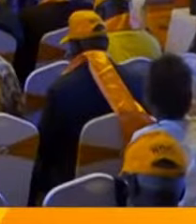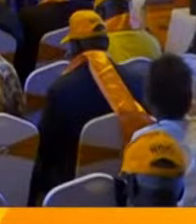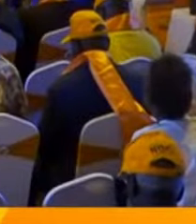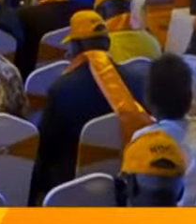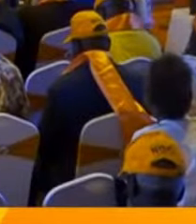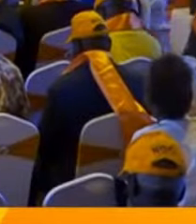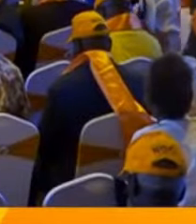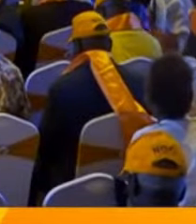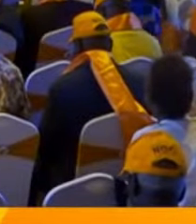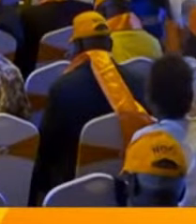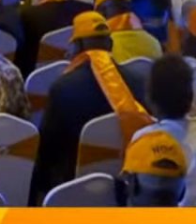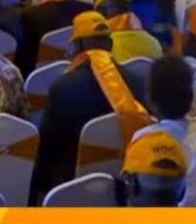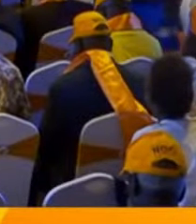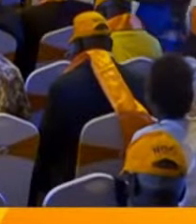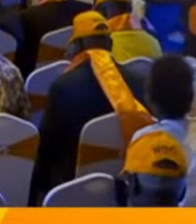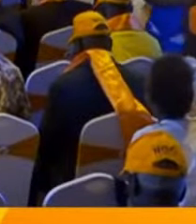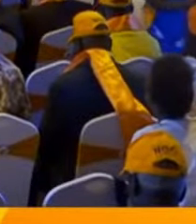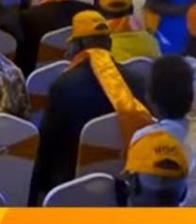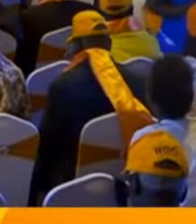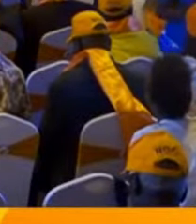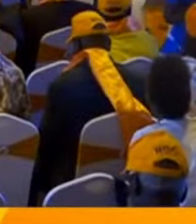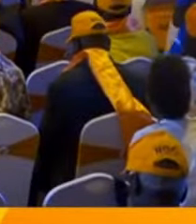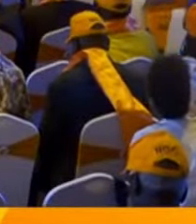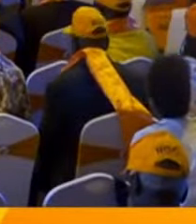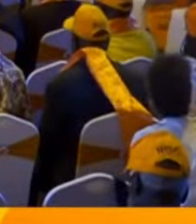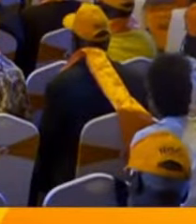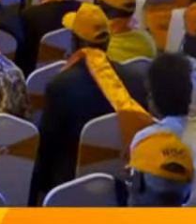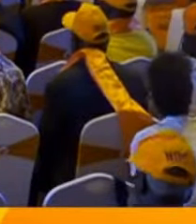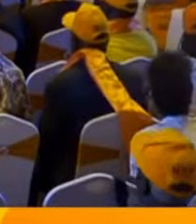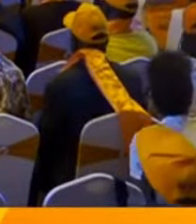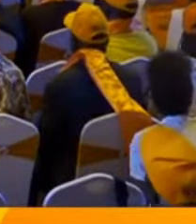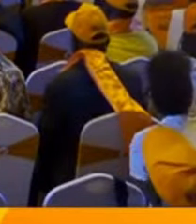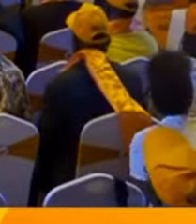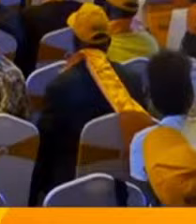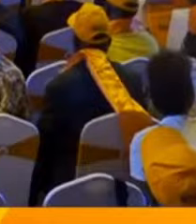The next speaker, I'll give you just 1 minute on behalf of NEC,